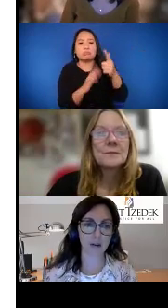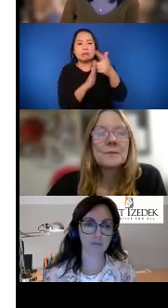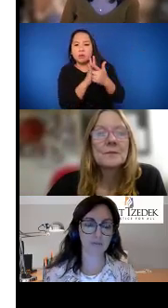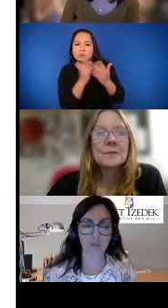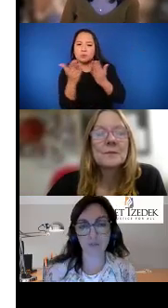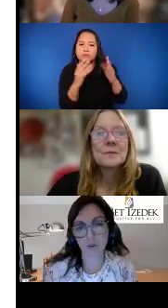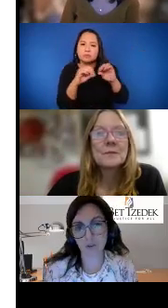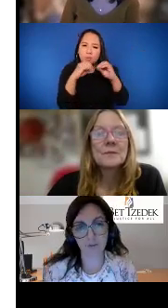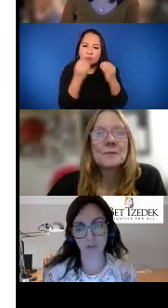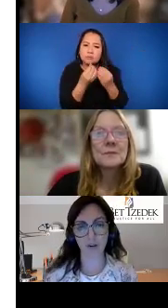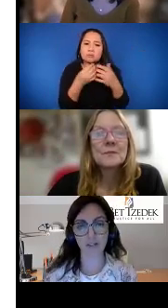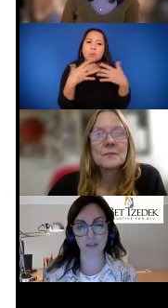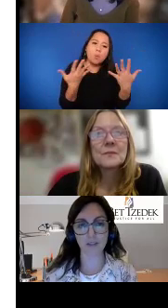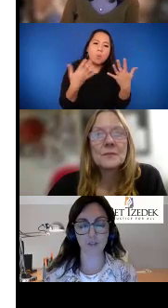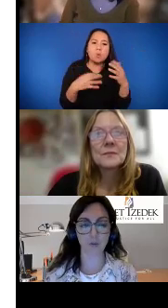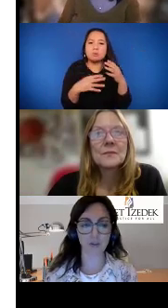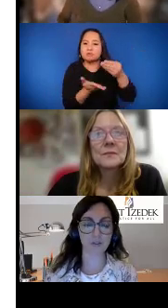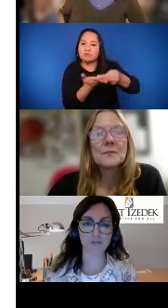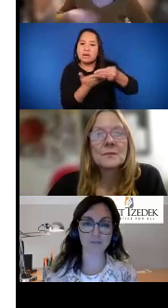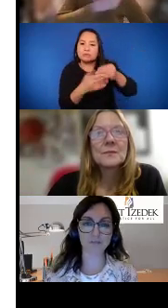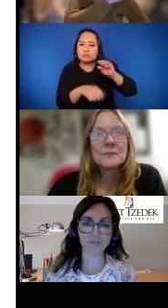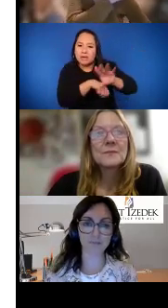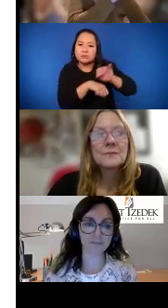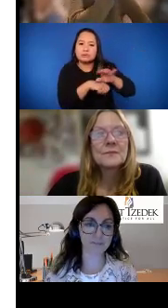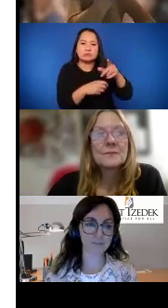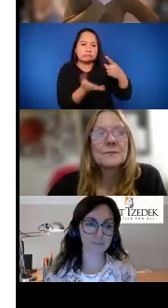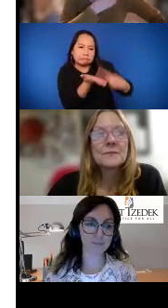more about your rights in that situation.